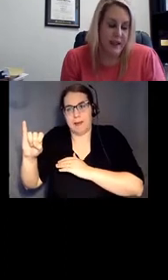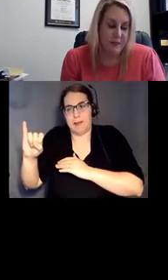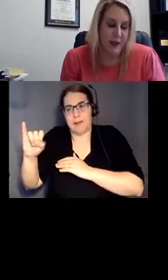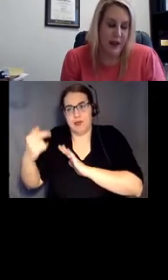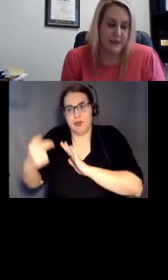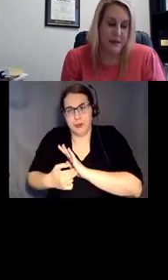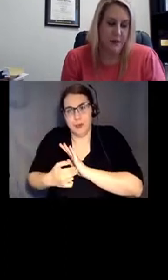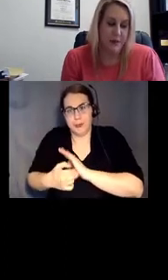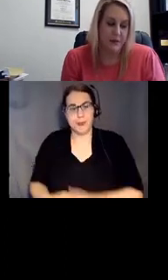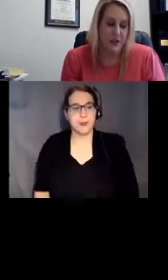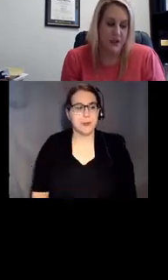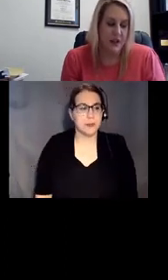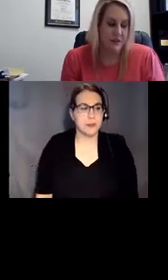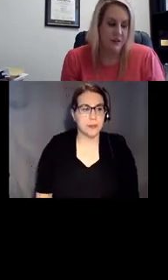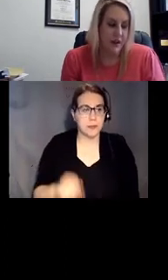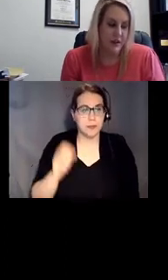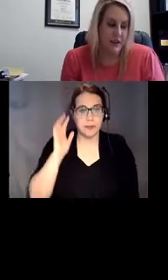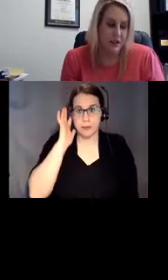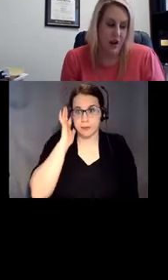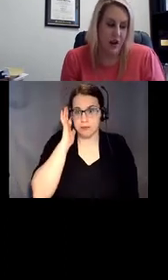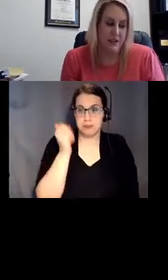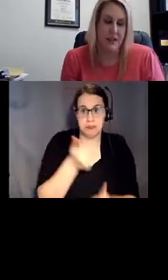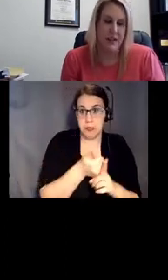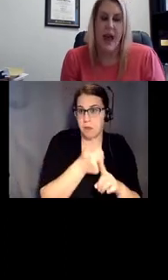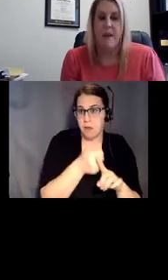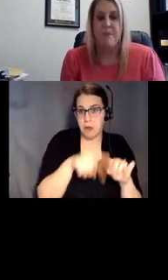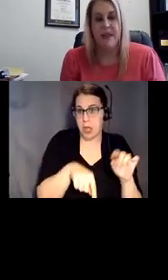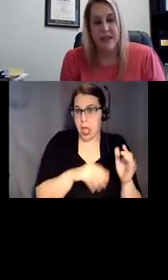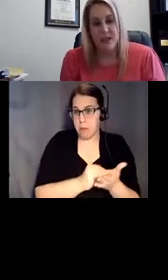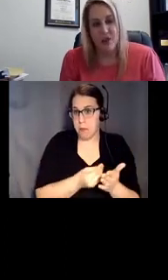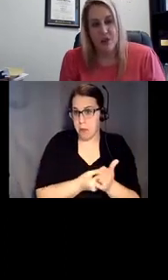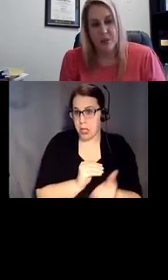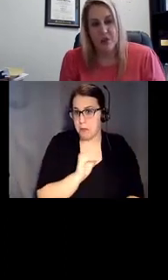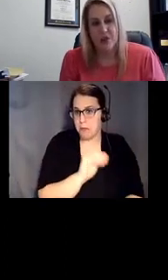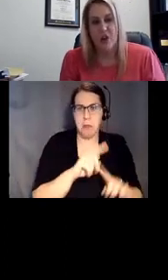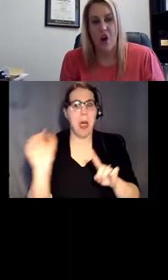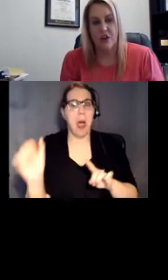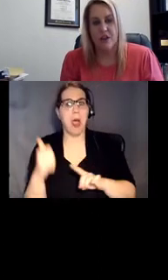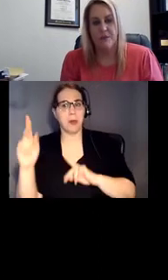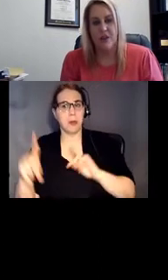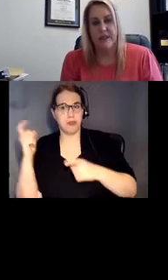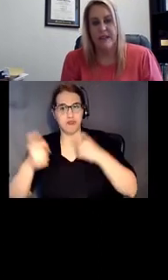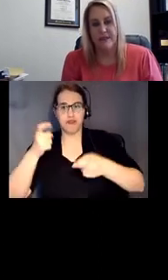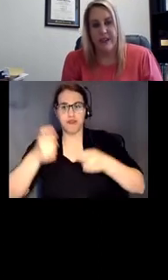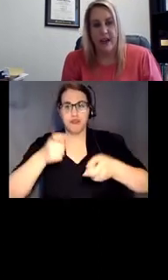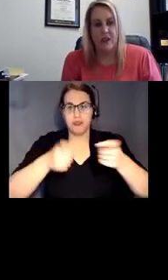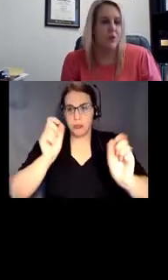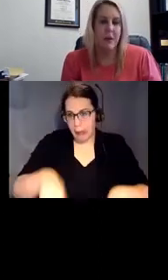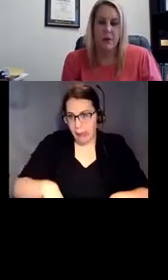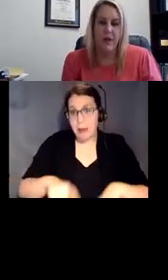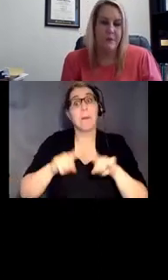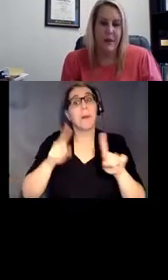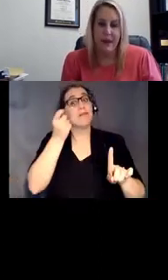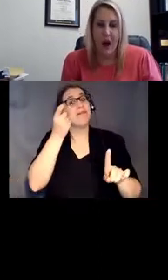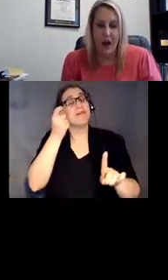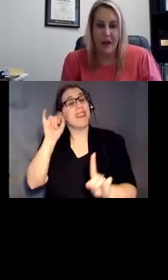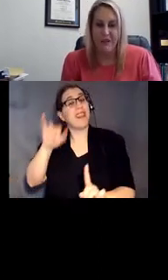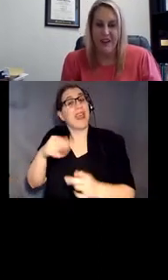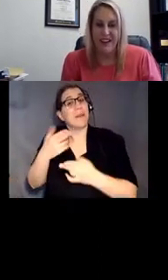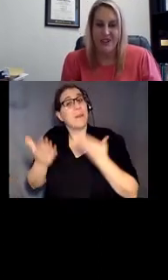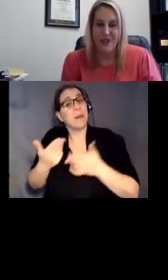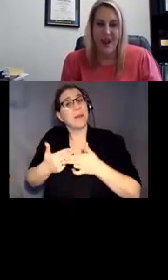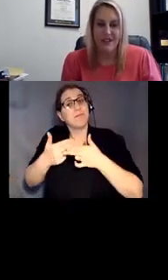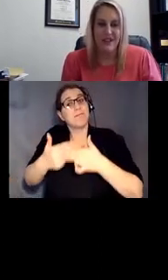Anyone except for that disabled beneficiary can fund the trust, but these contributions are subject to gift tax. Remember, that may